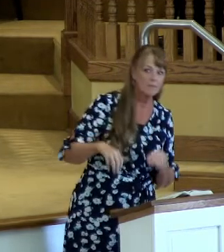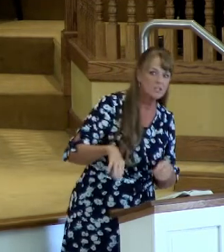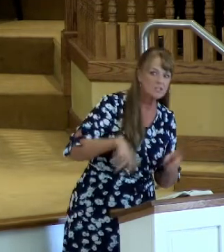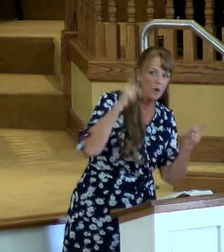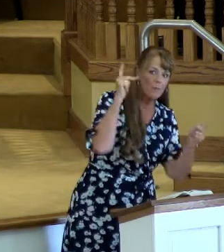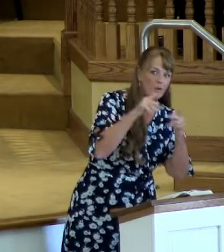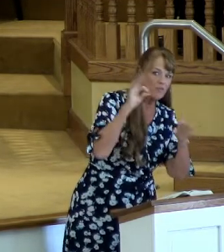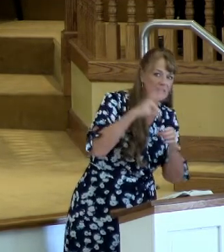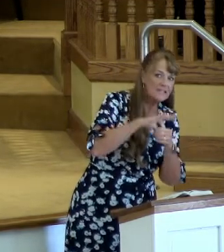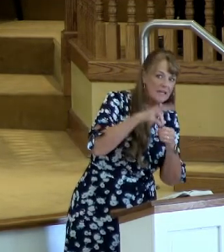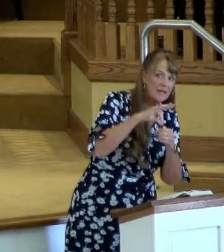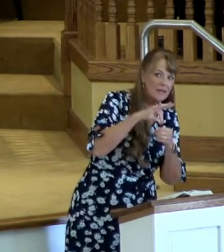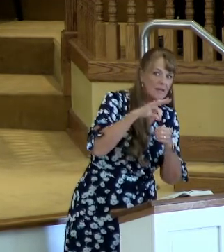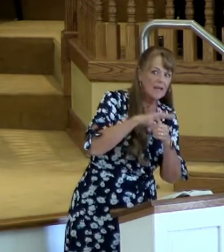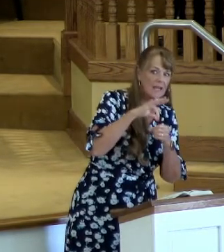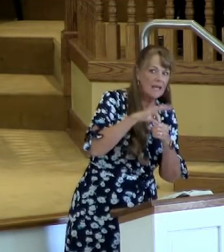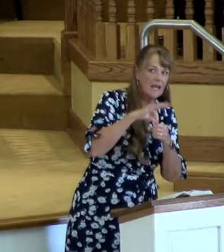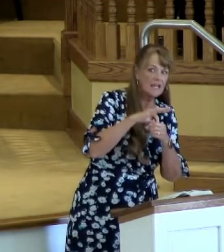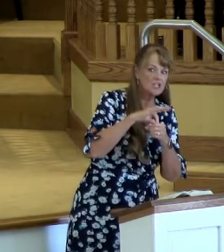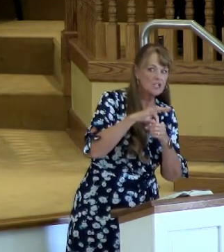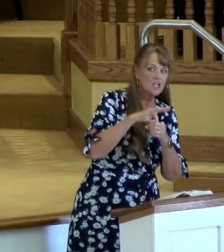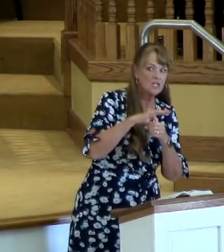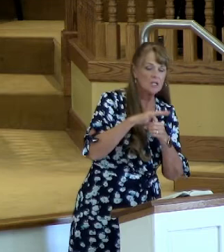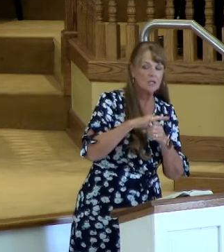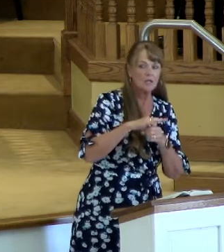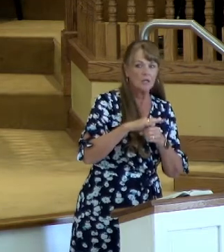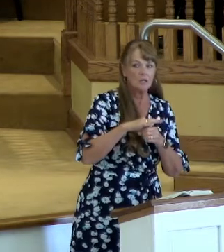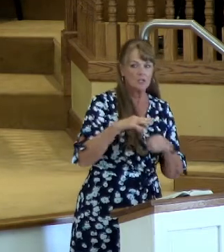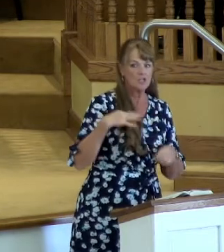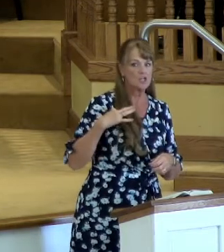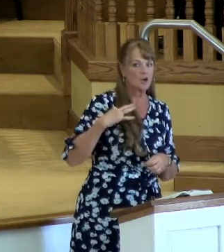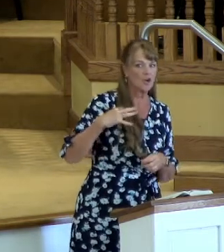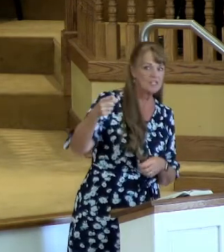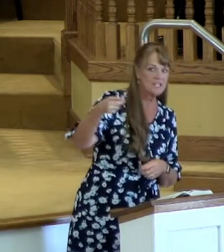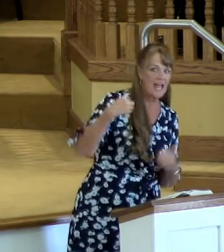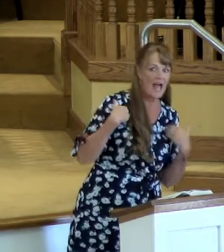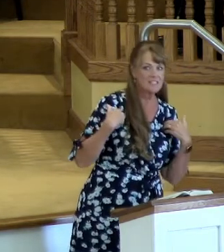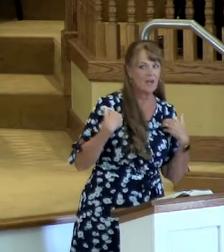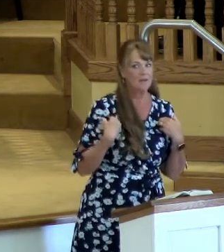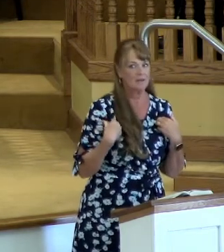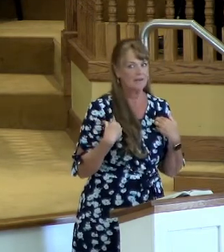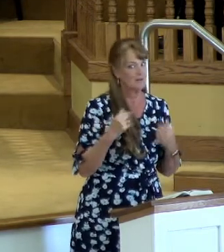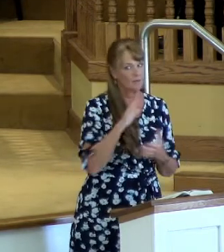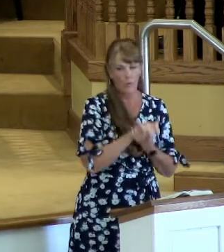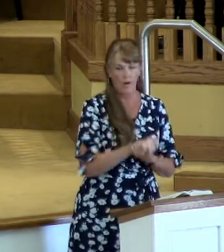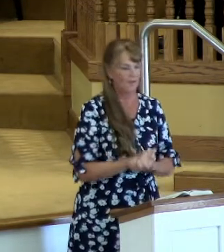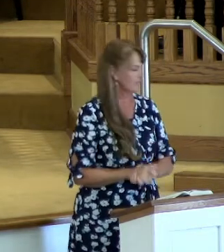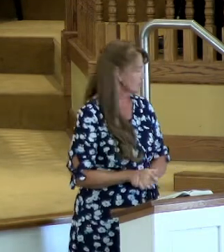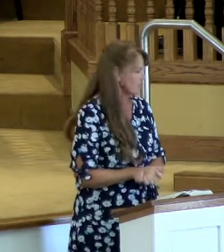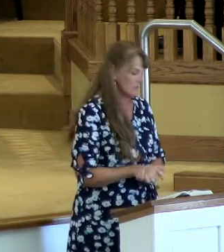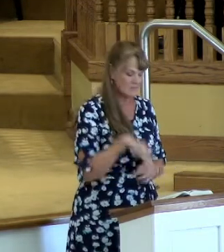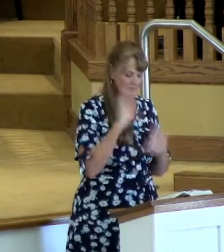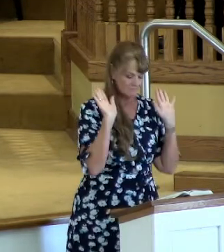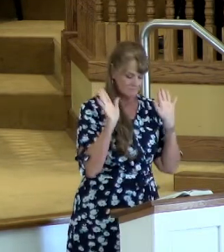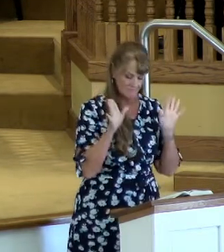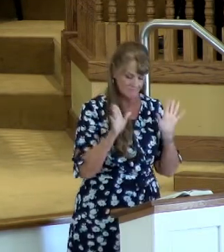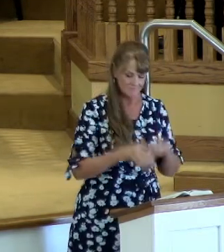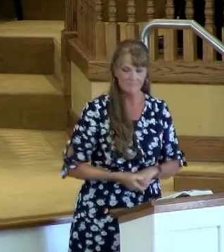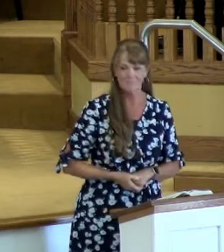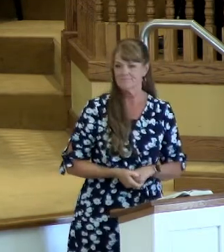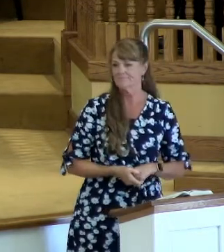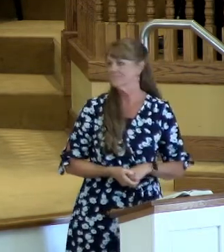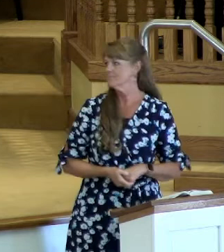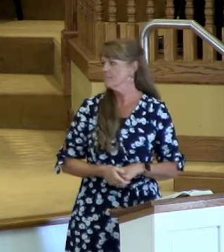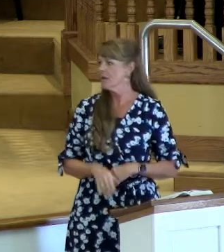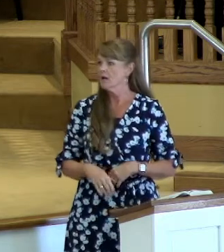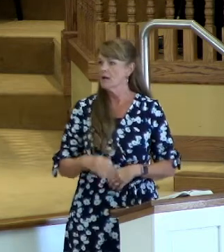cycle. So you may want to get a selfie with Brother Samson tonight. Your wife is shaking her head, but I think it's an awesome shirt. I just think it's an awesome shirt. So I sure do love